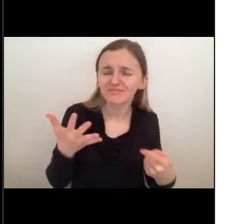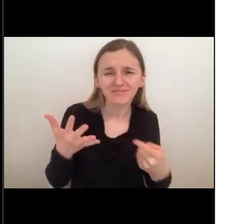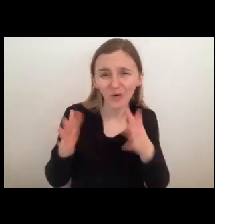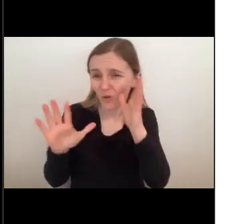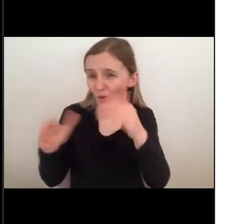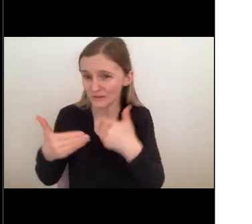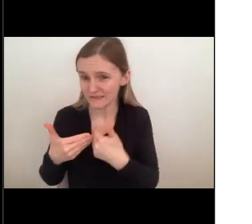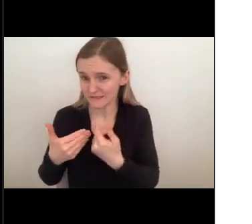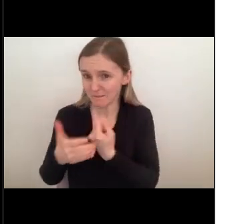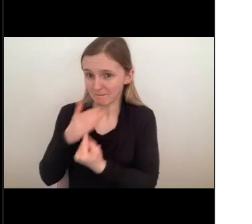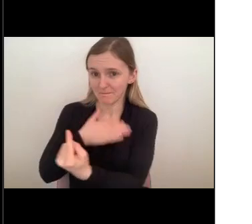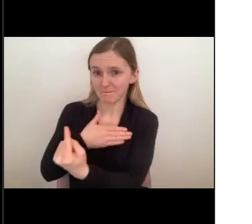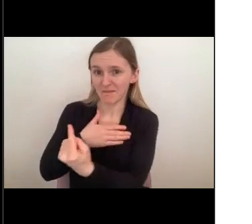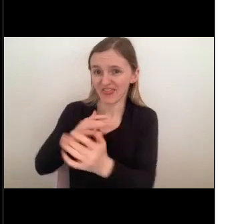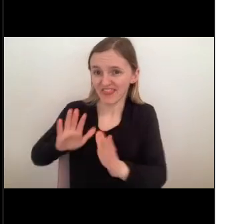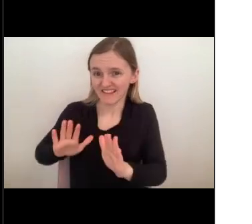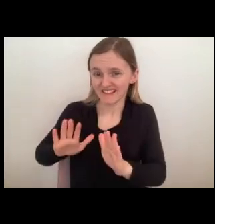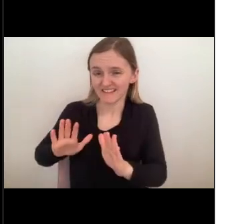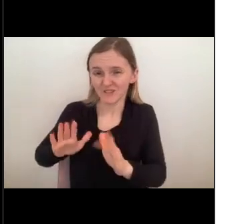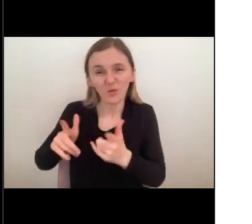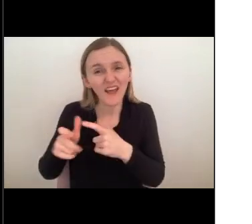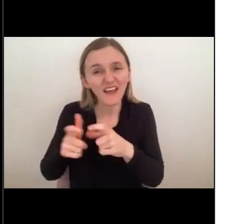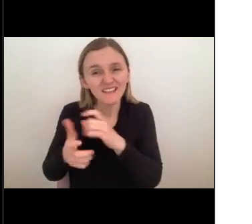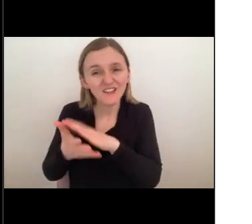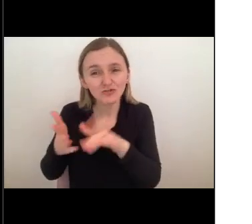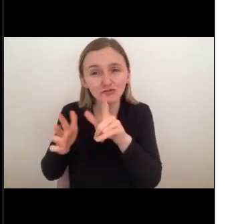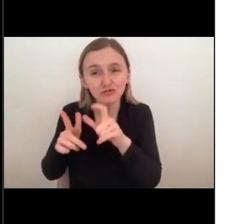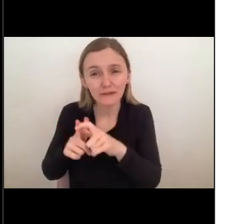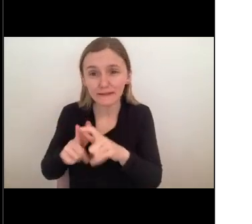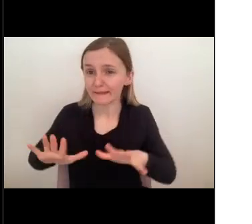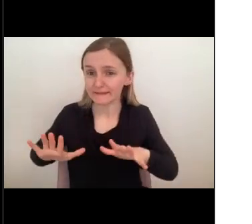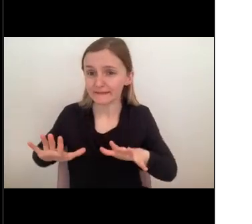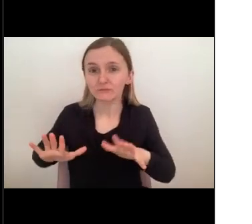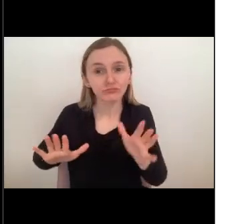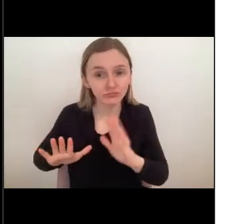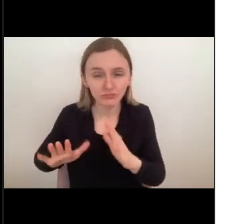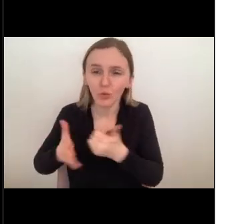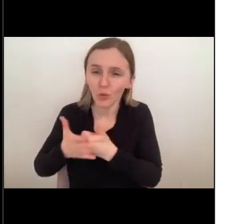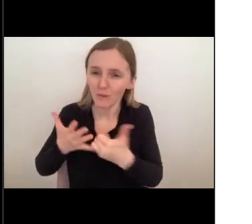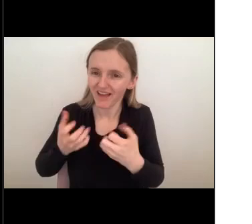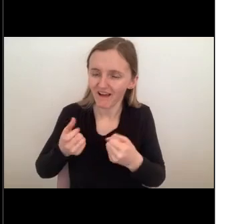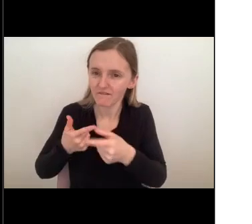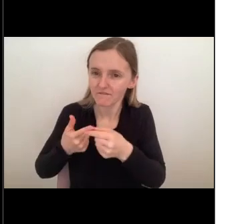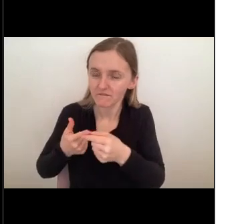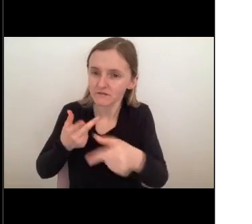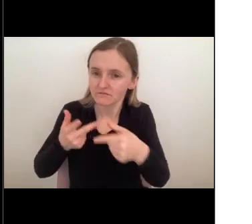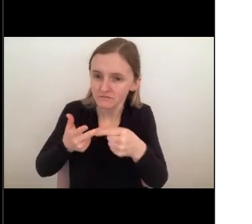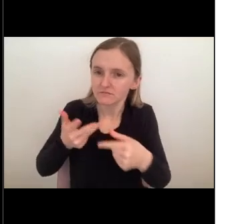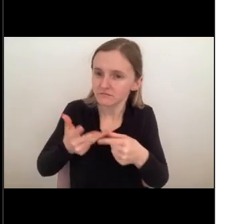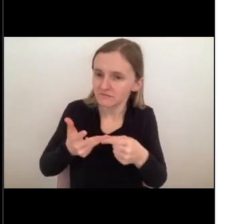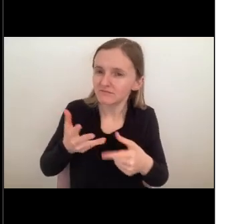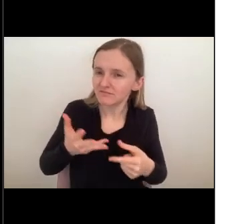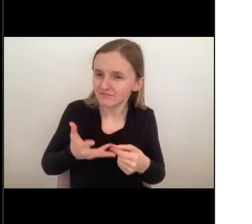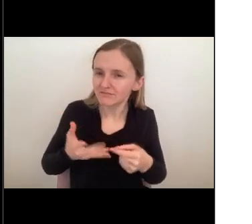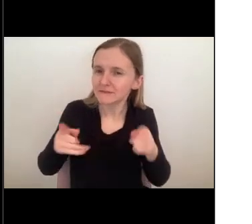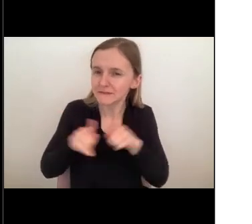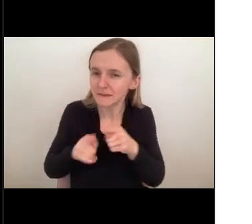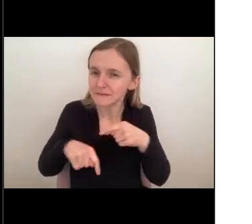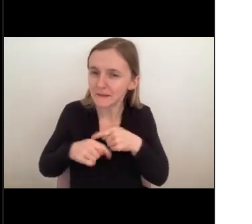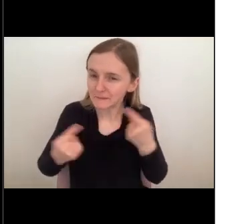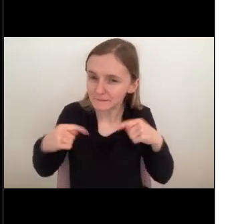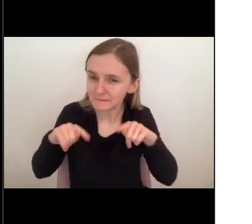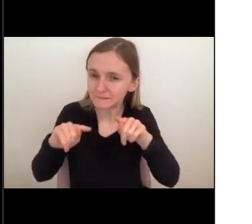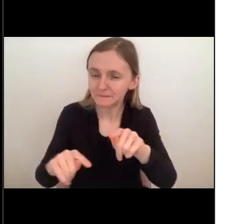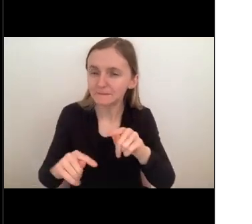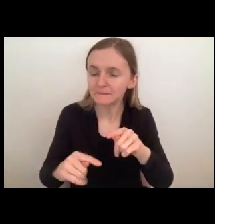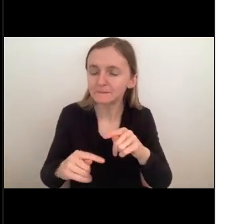going to see ADHD in isolation. It may well be that for some of our young people, they only have a single diagnosis. It might be that they